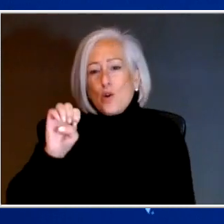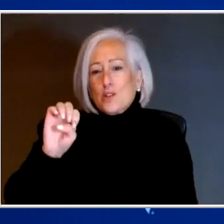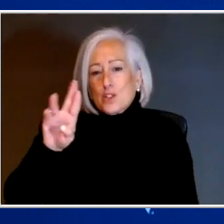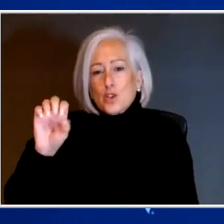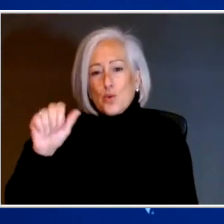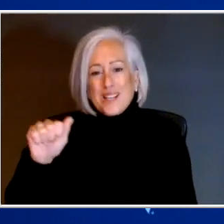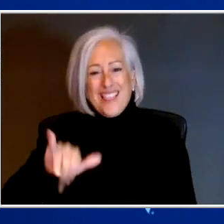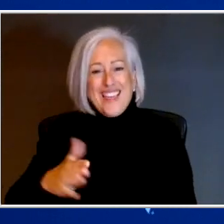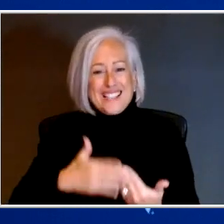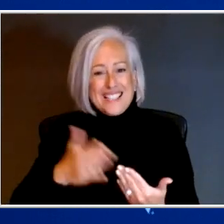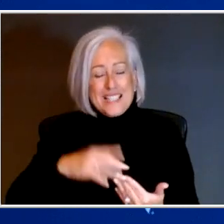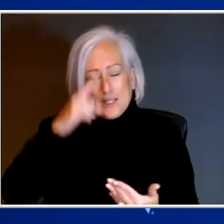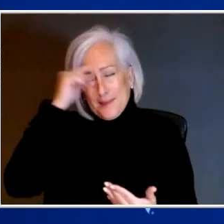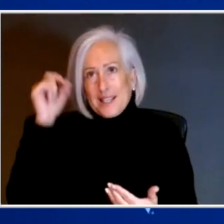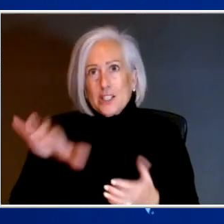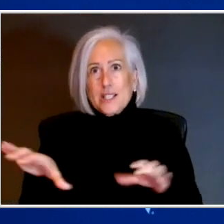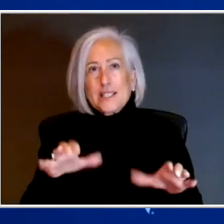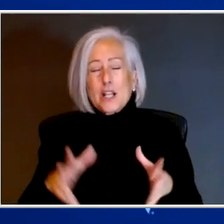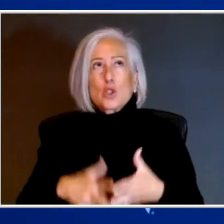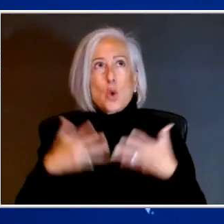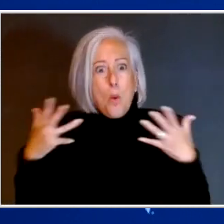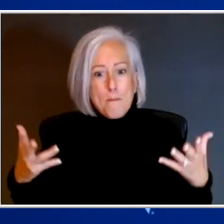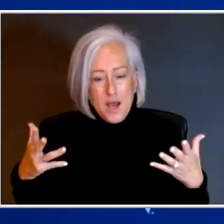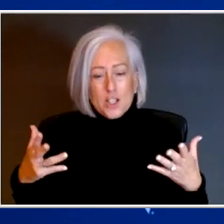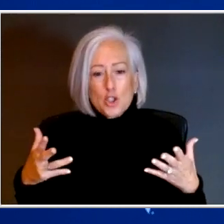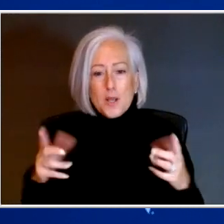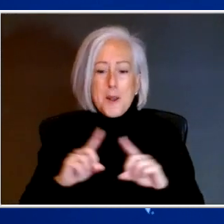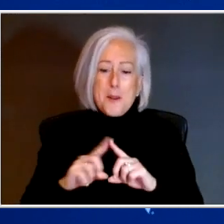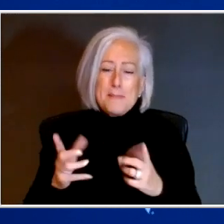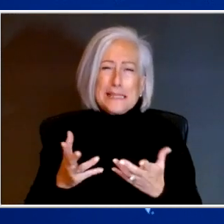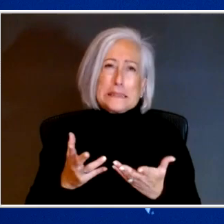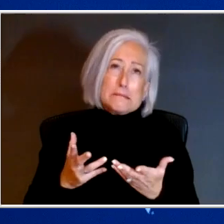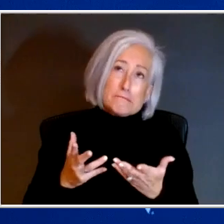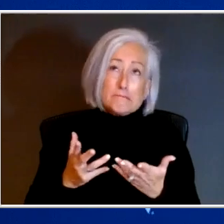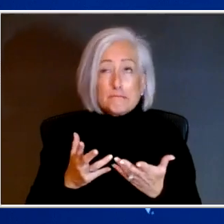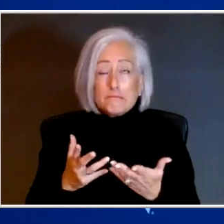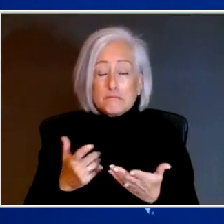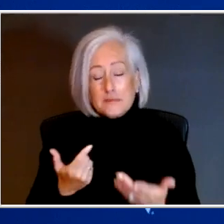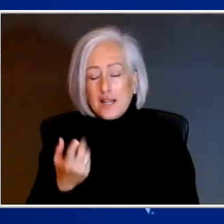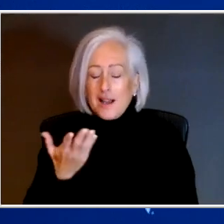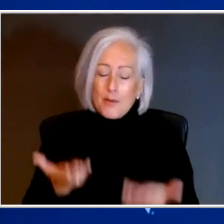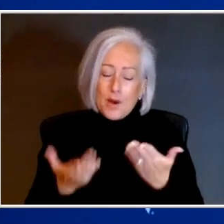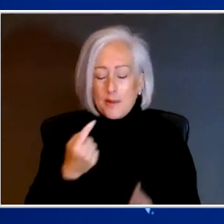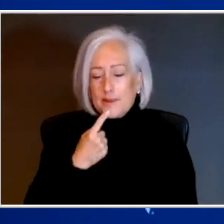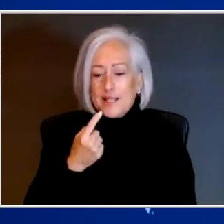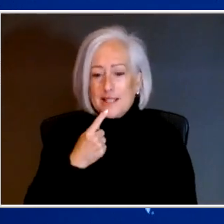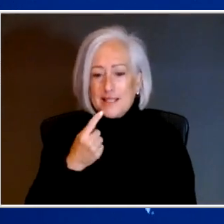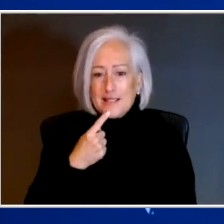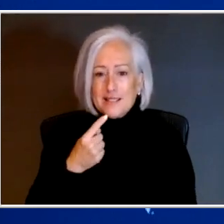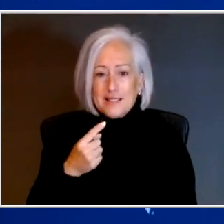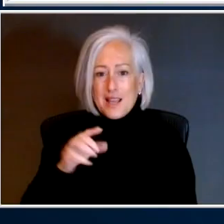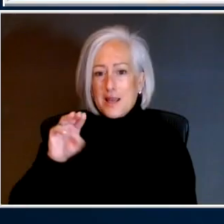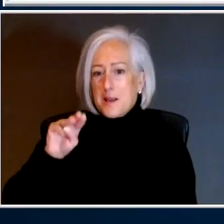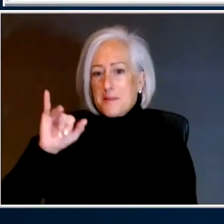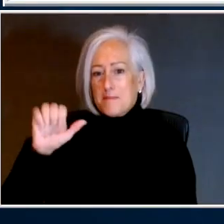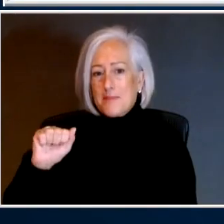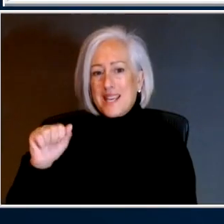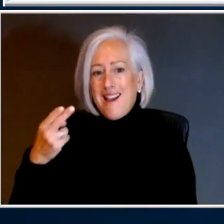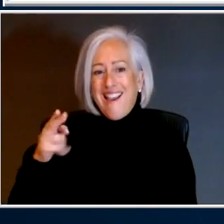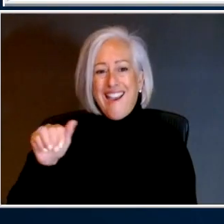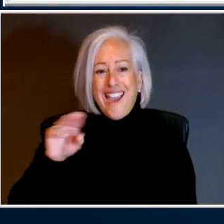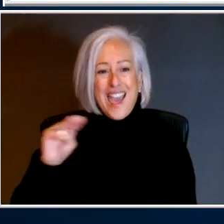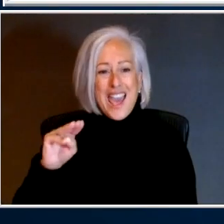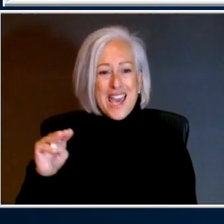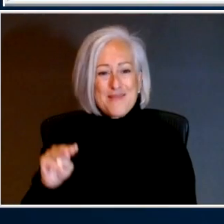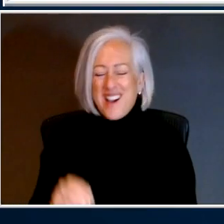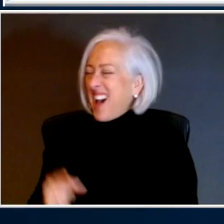because she's done so much. But I have to probably say Mia Hamm. Yeah, I was going to say, you got to do one of your soccer girls.